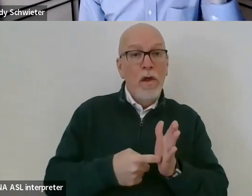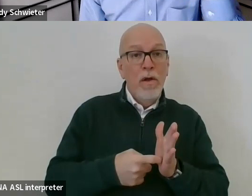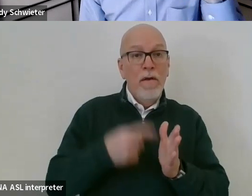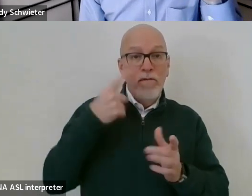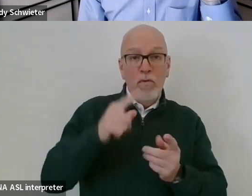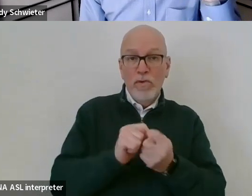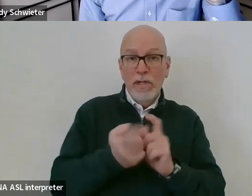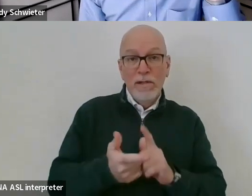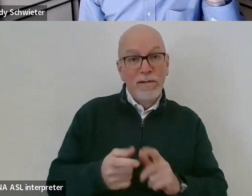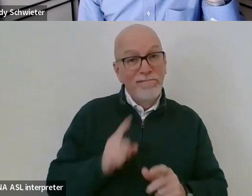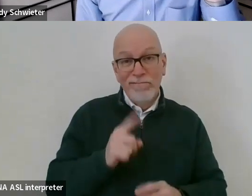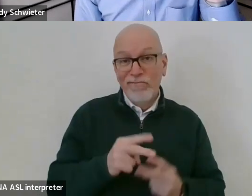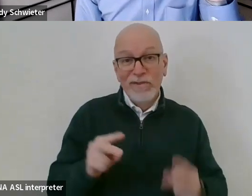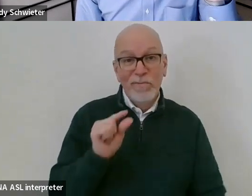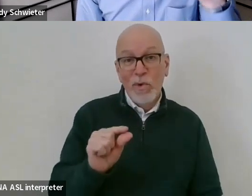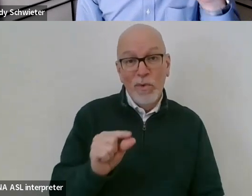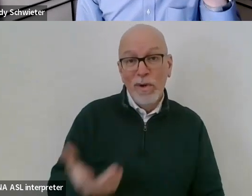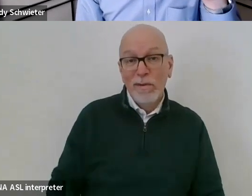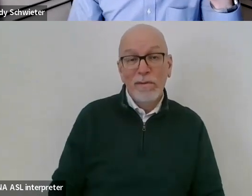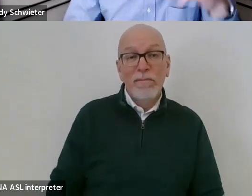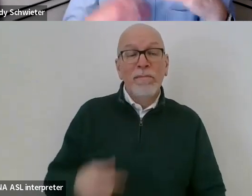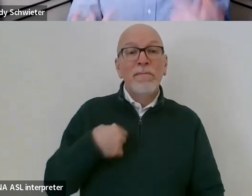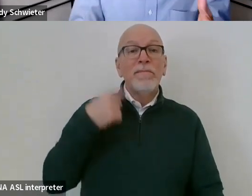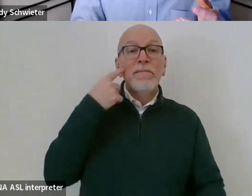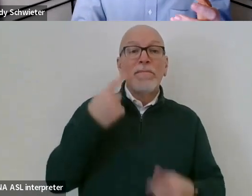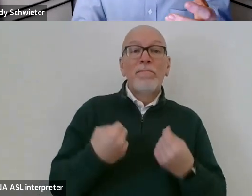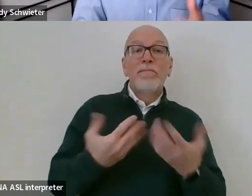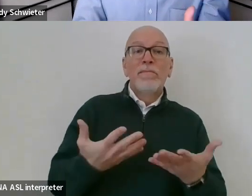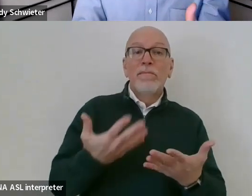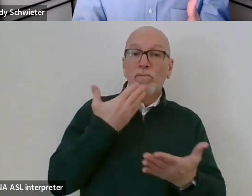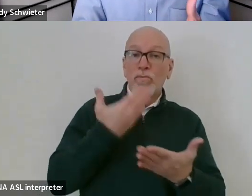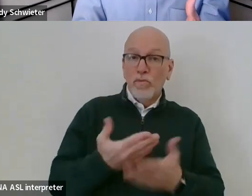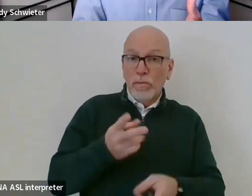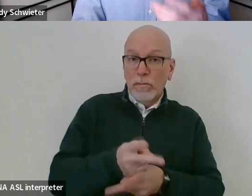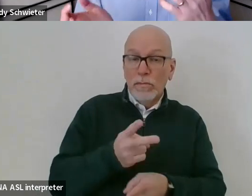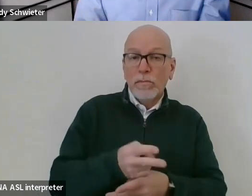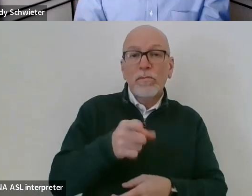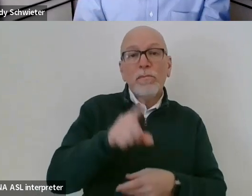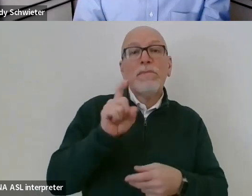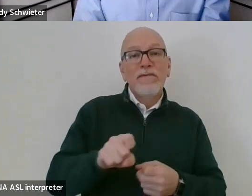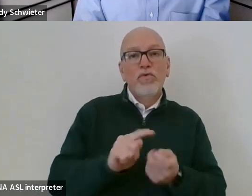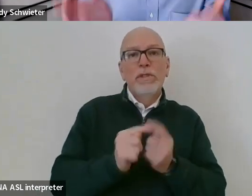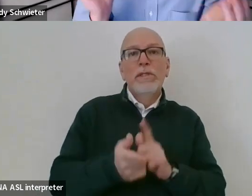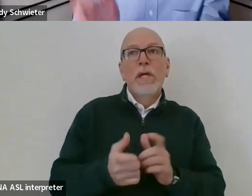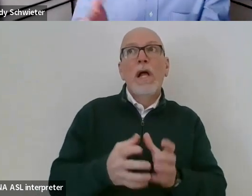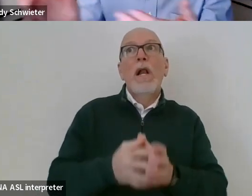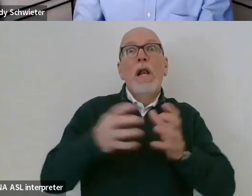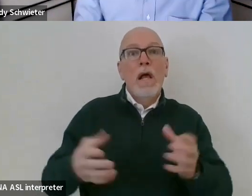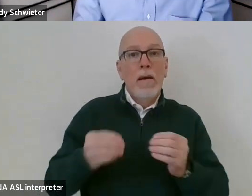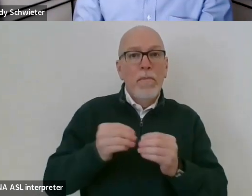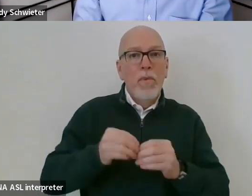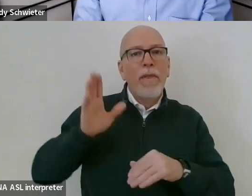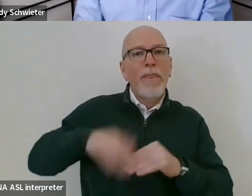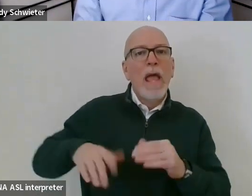translation front is really small. You know, I think to provide great care, you have to translate a heck of a lot more than the law